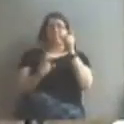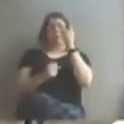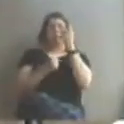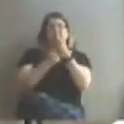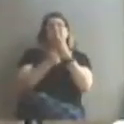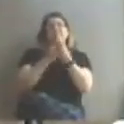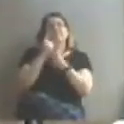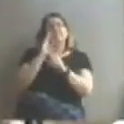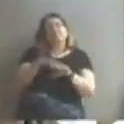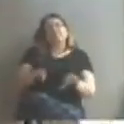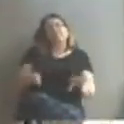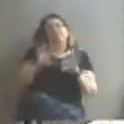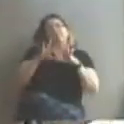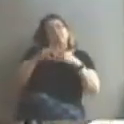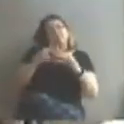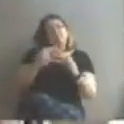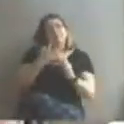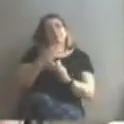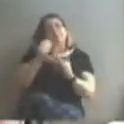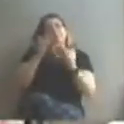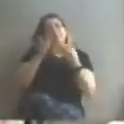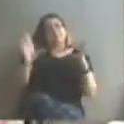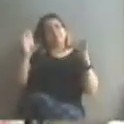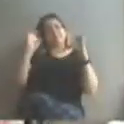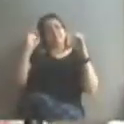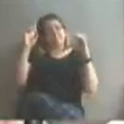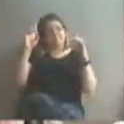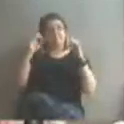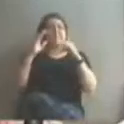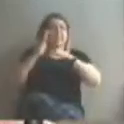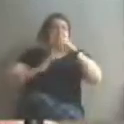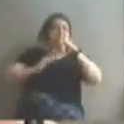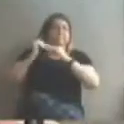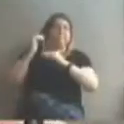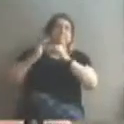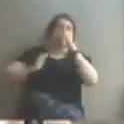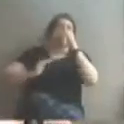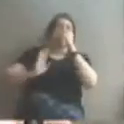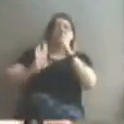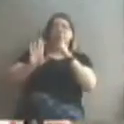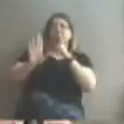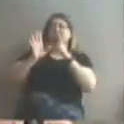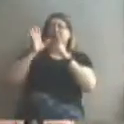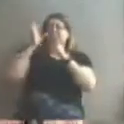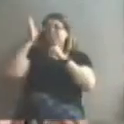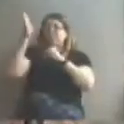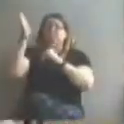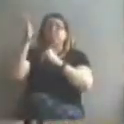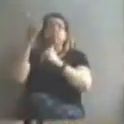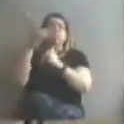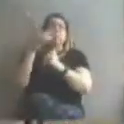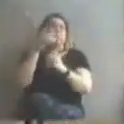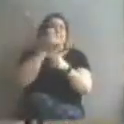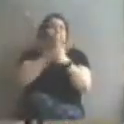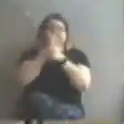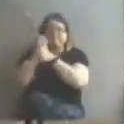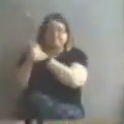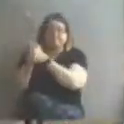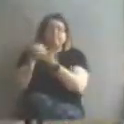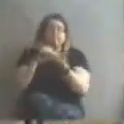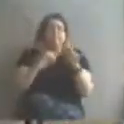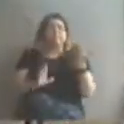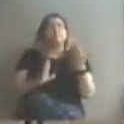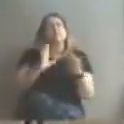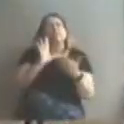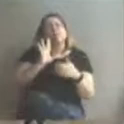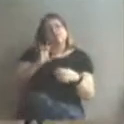for children, families, and public education by building the future one child at a time. And whereas Heather